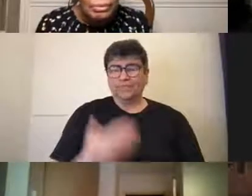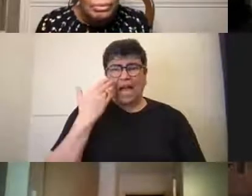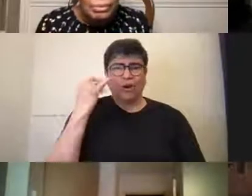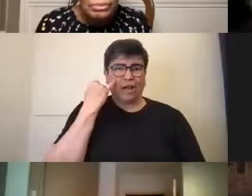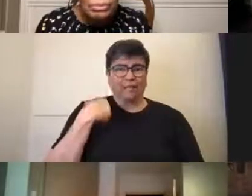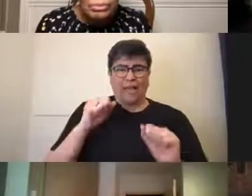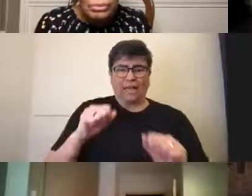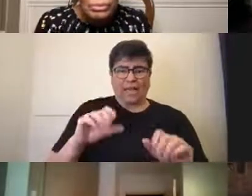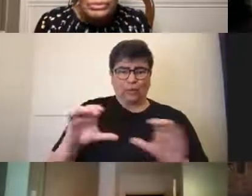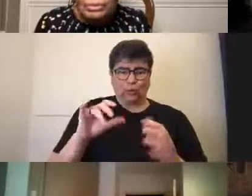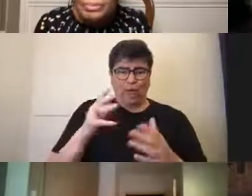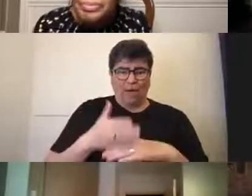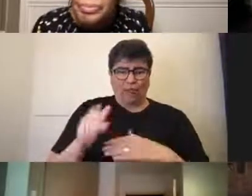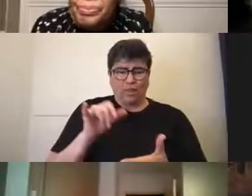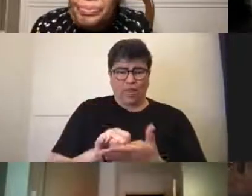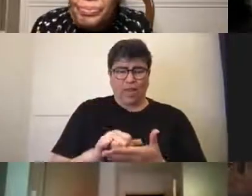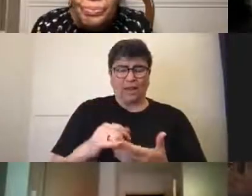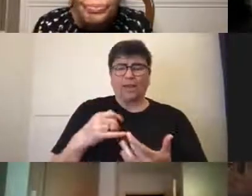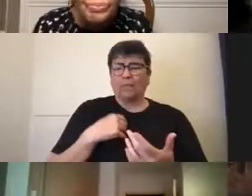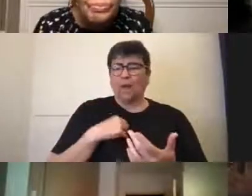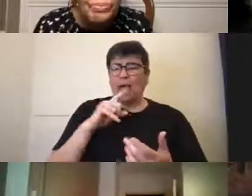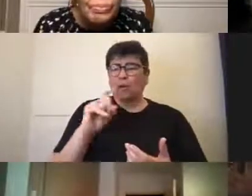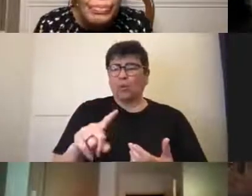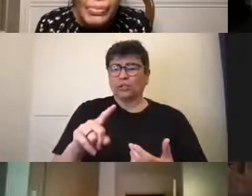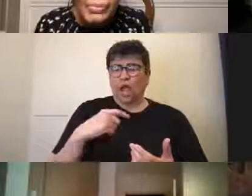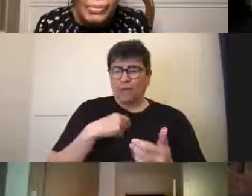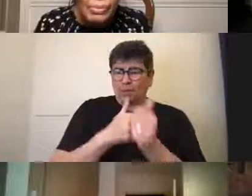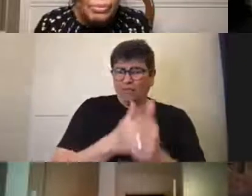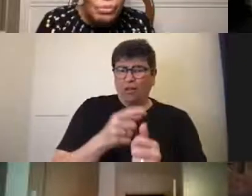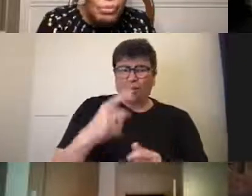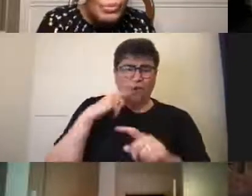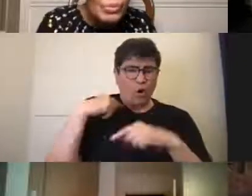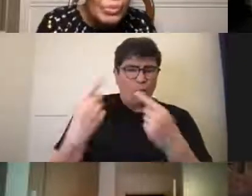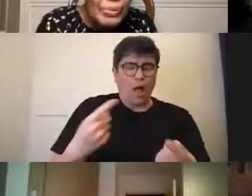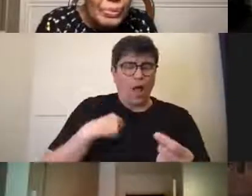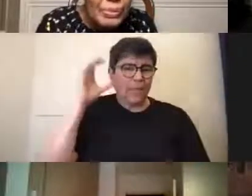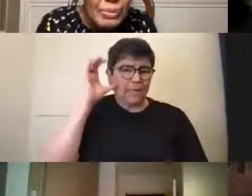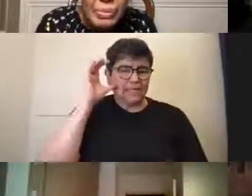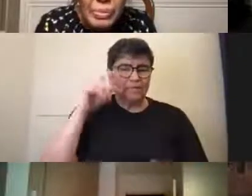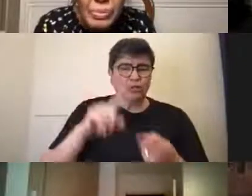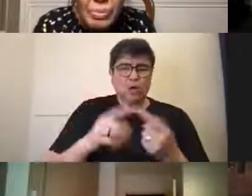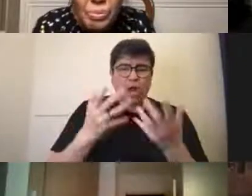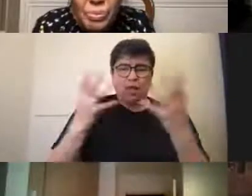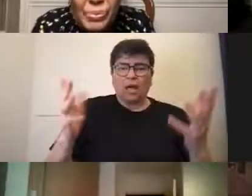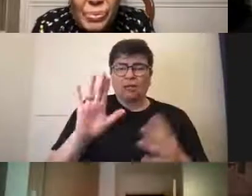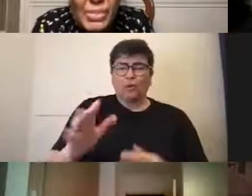that. But so my question, and I've been following you for a while and I've been listening to a